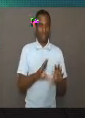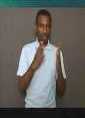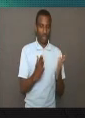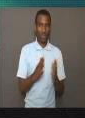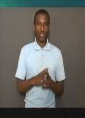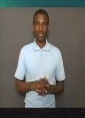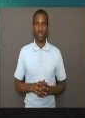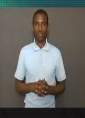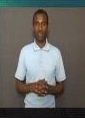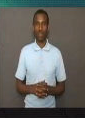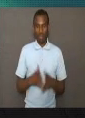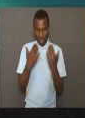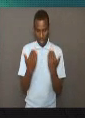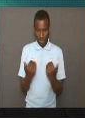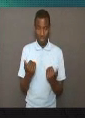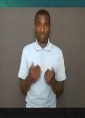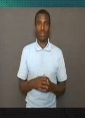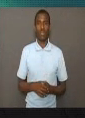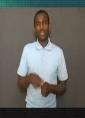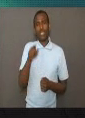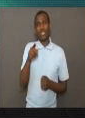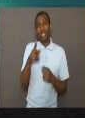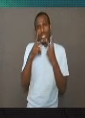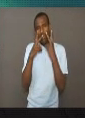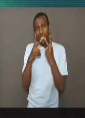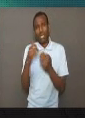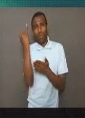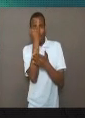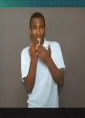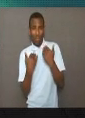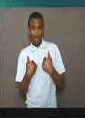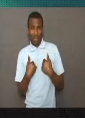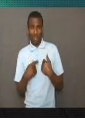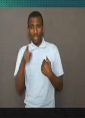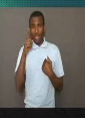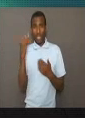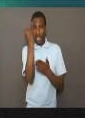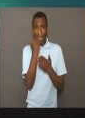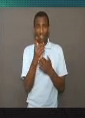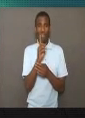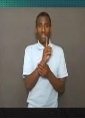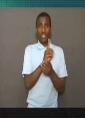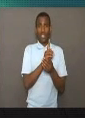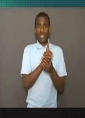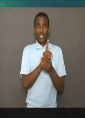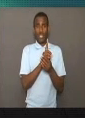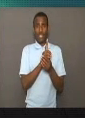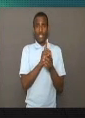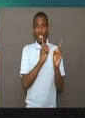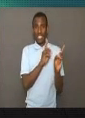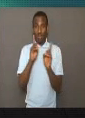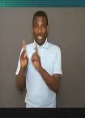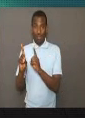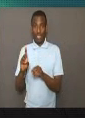Students, here we see a graph of displacement and